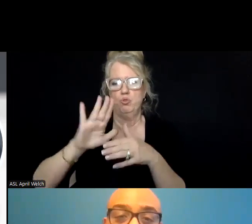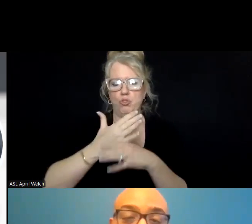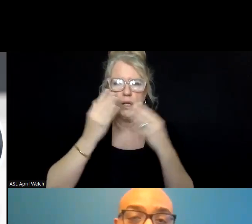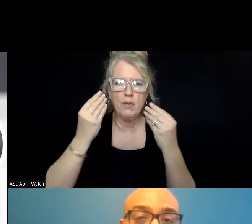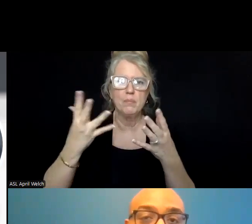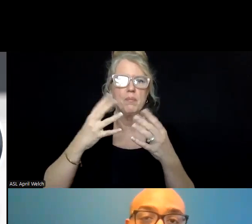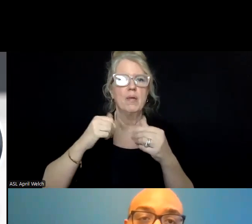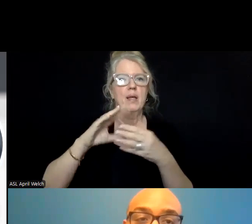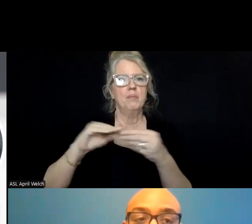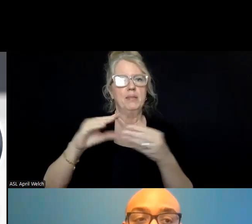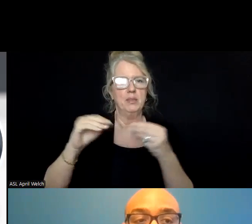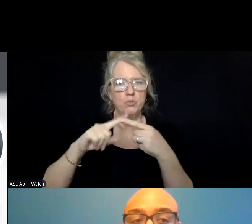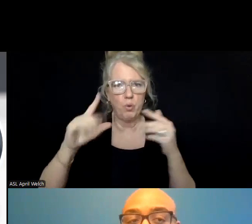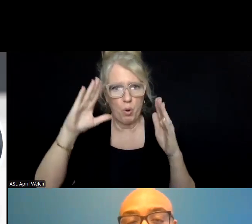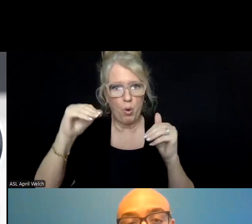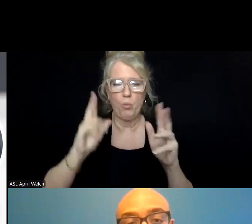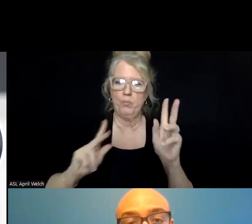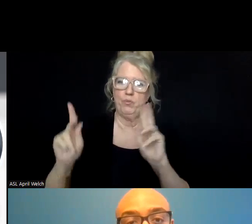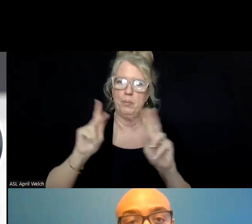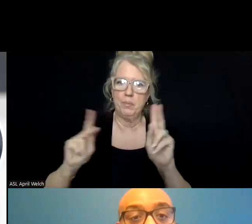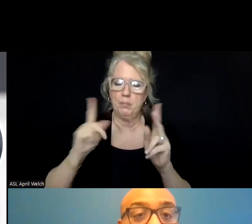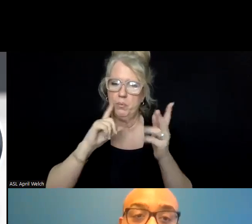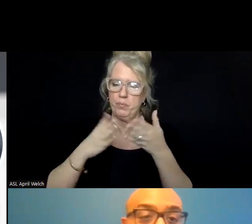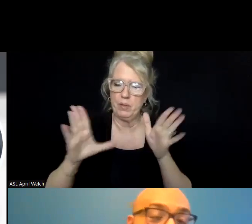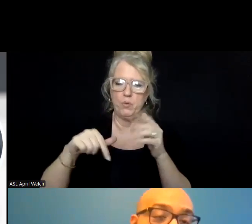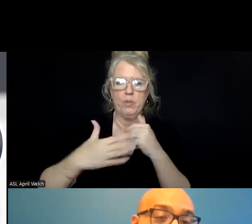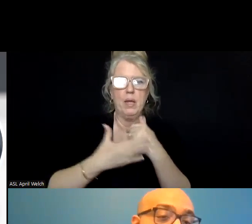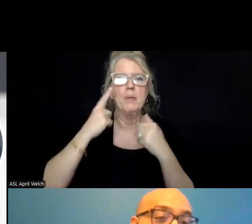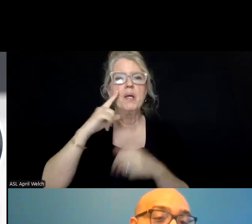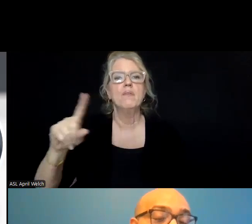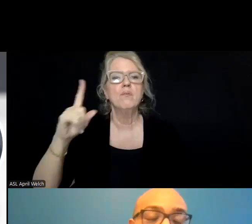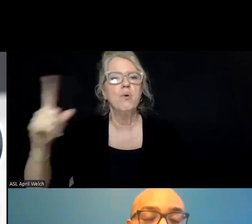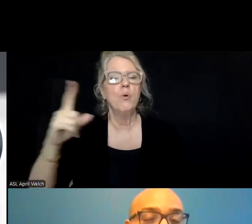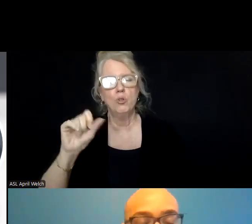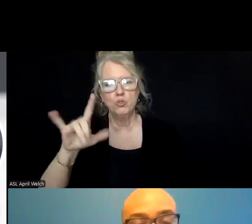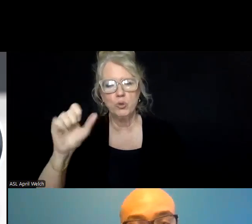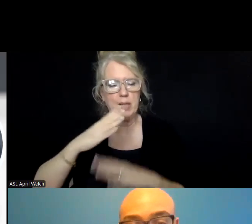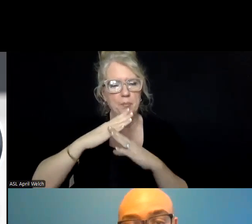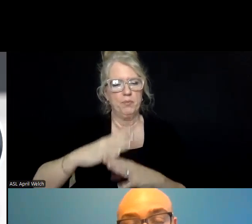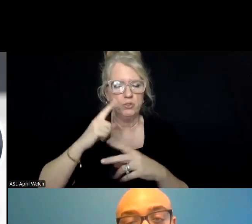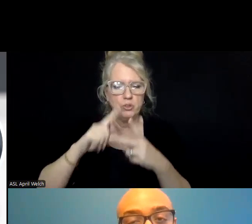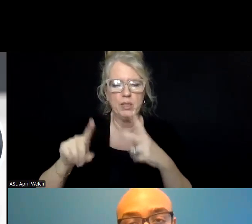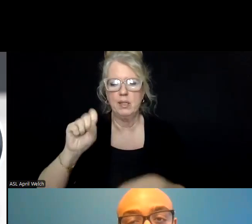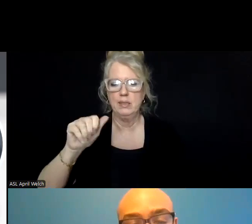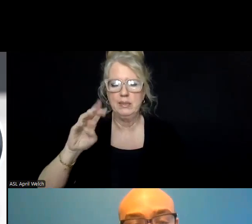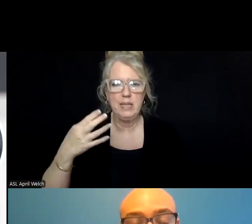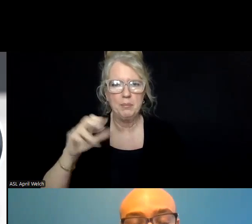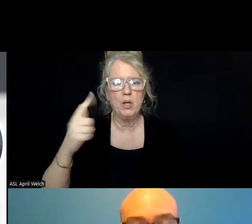of hope for people across the country. And so on behalf of the Suicide Prevention Branch, on behalf of SAMHSA,